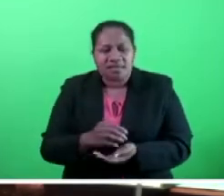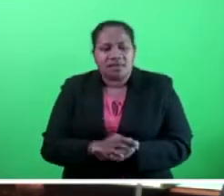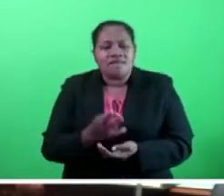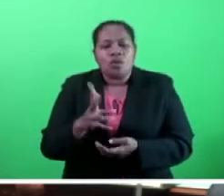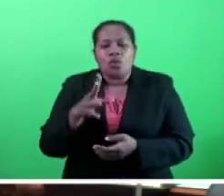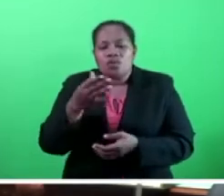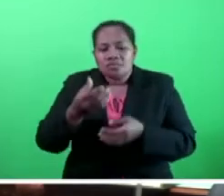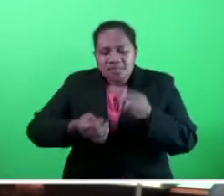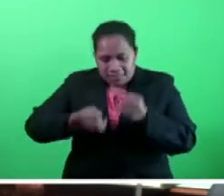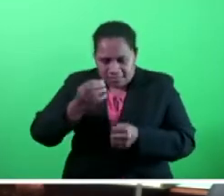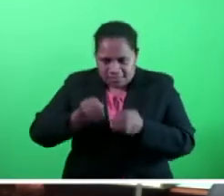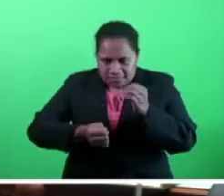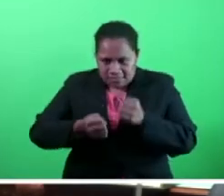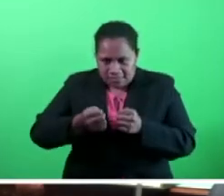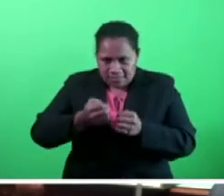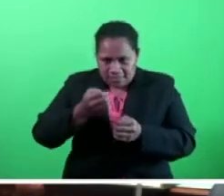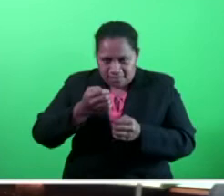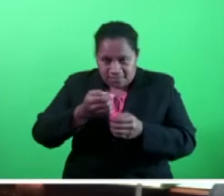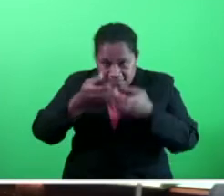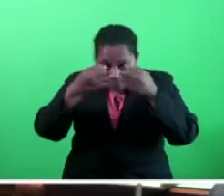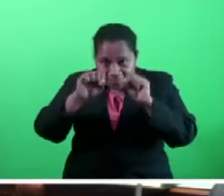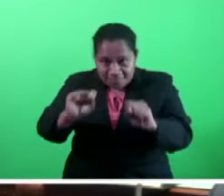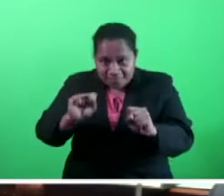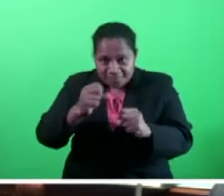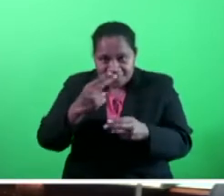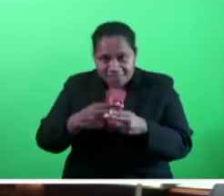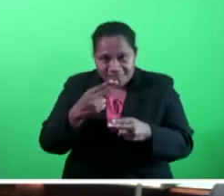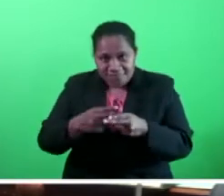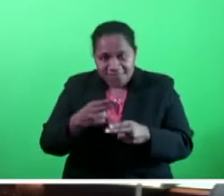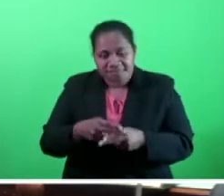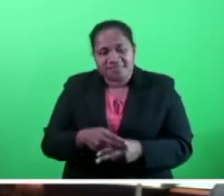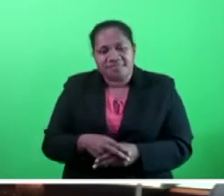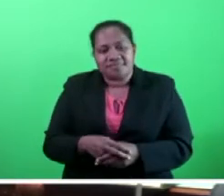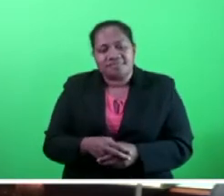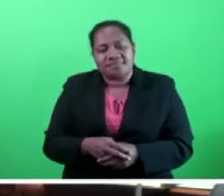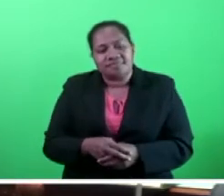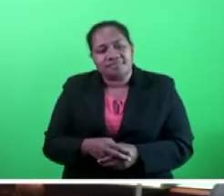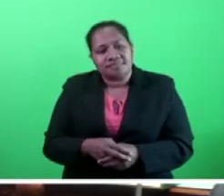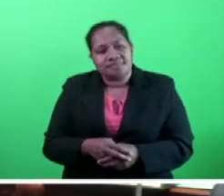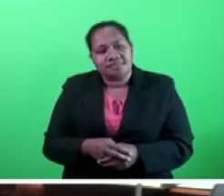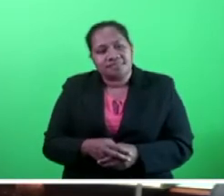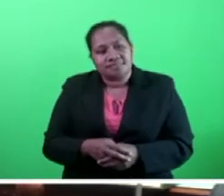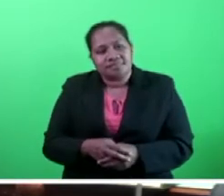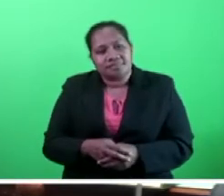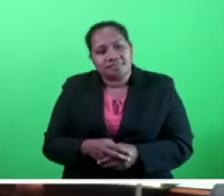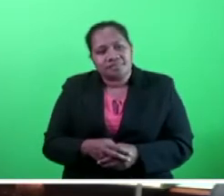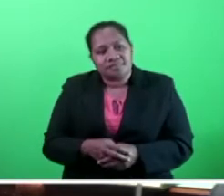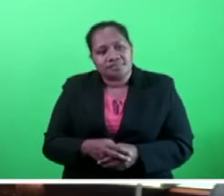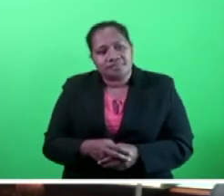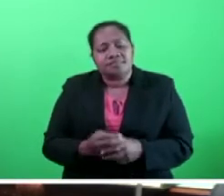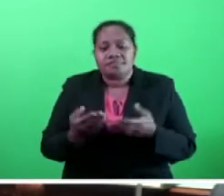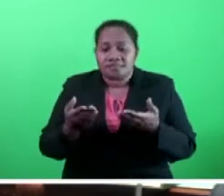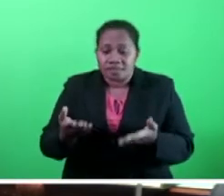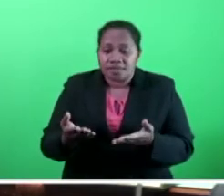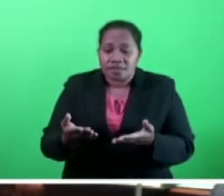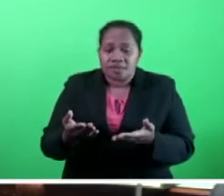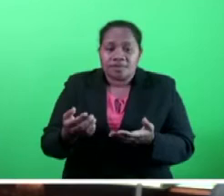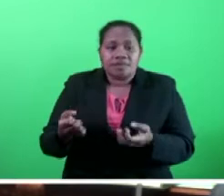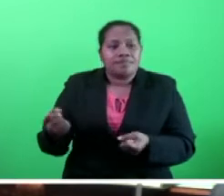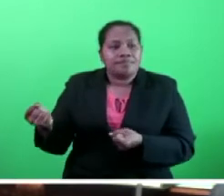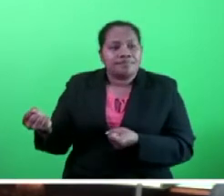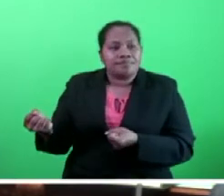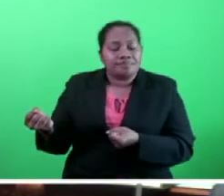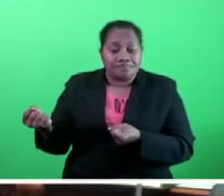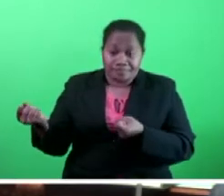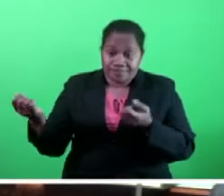farm. Secondly, the improvement of the genetic stock by providing them with breeder bulls